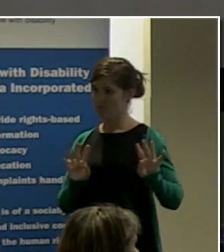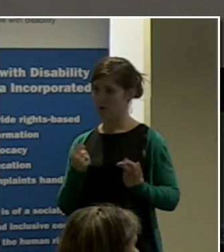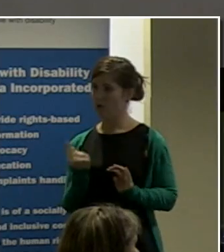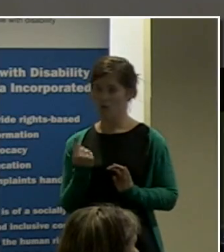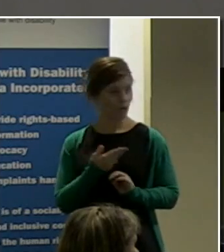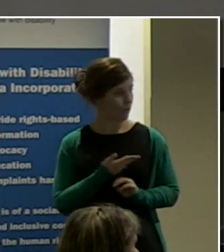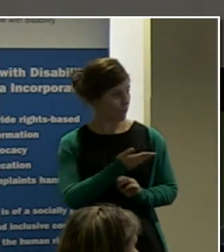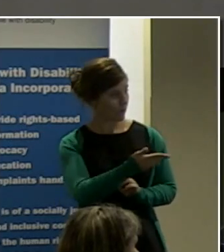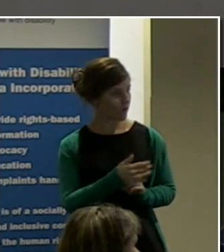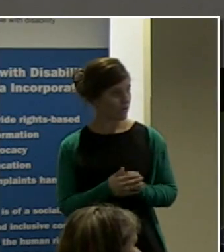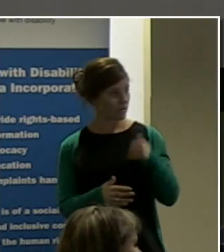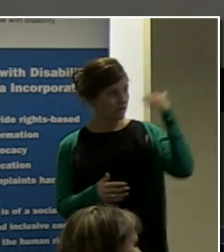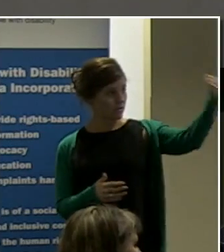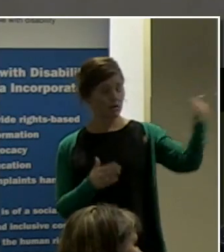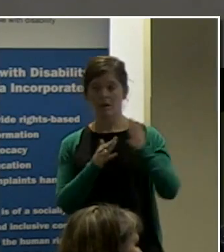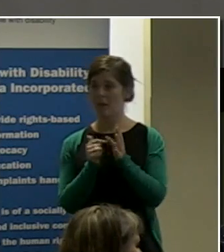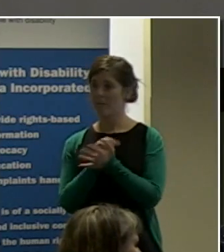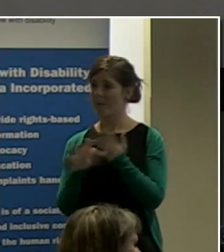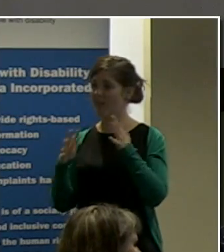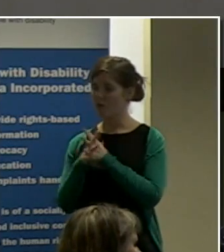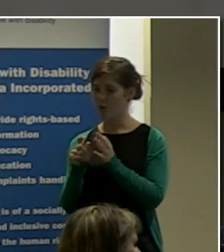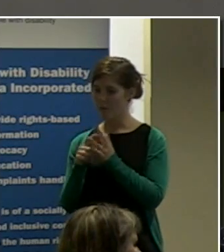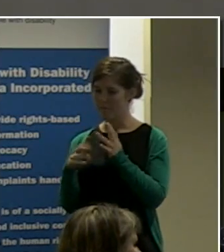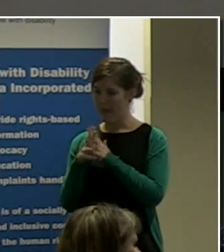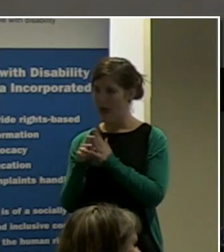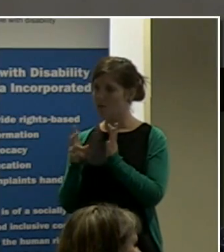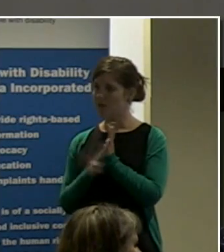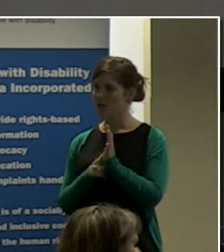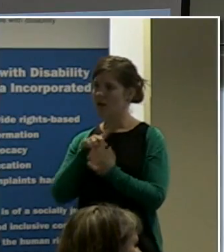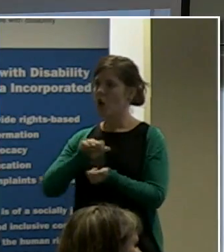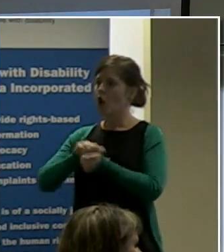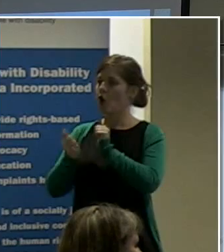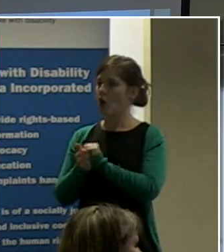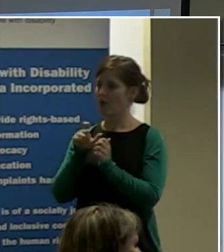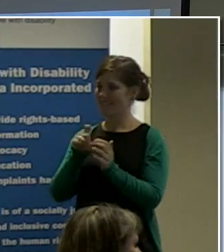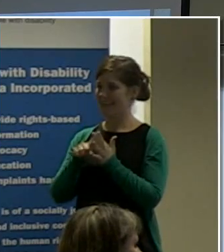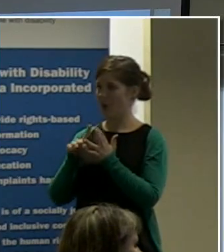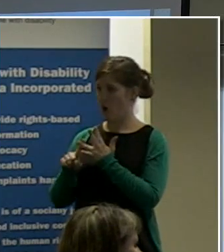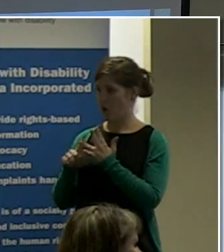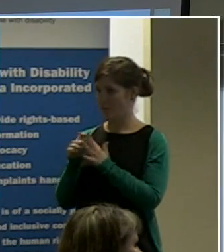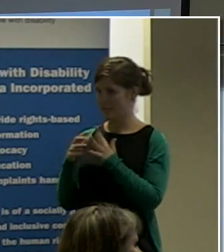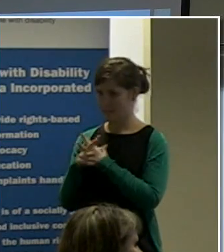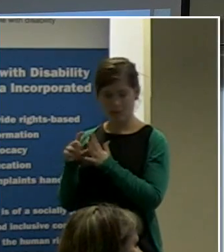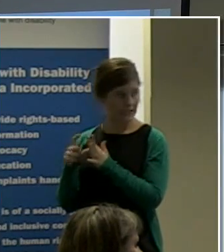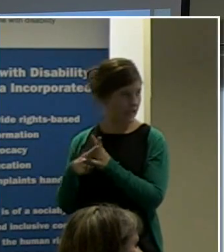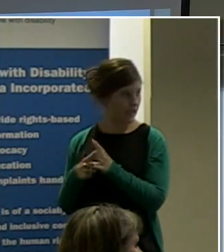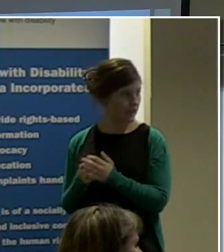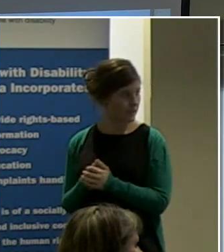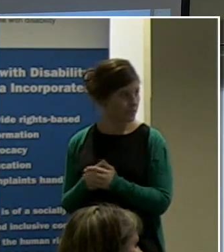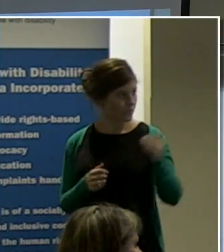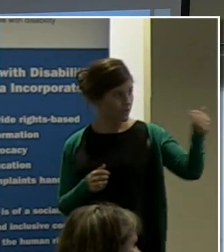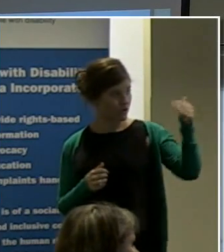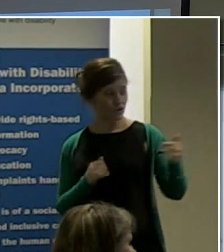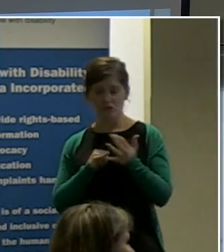introductions, we have Matthew Bowden, who's the co-CEO of PwC Australia. We've got